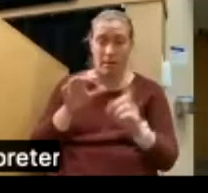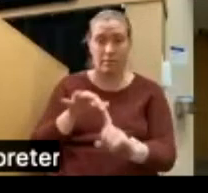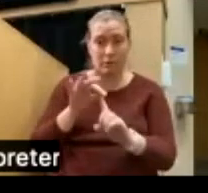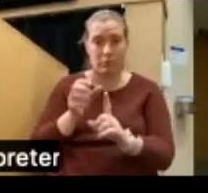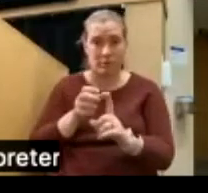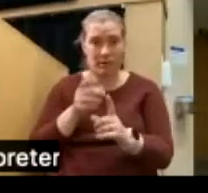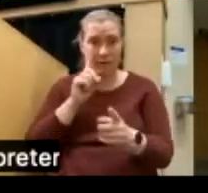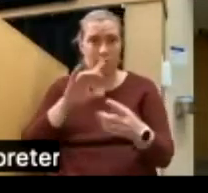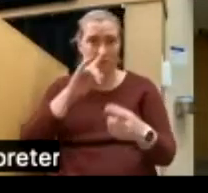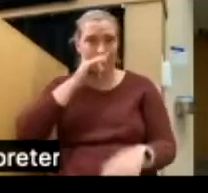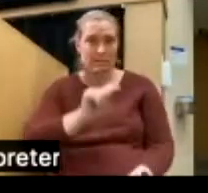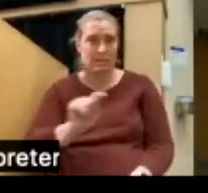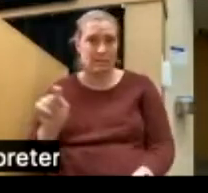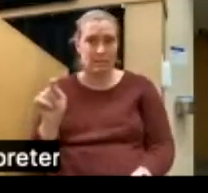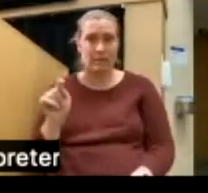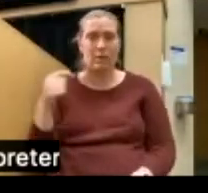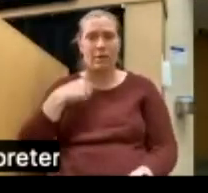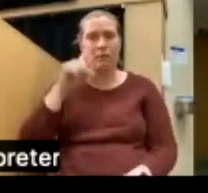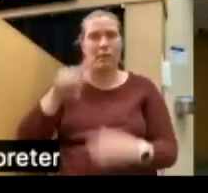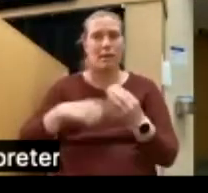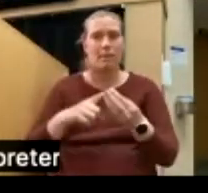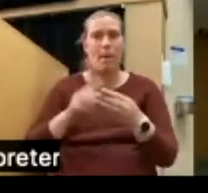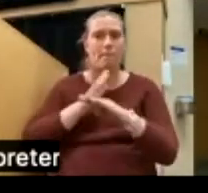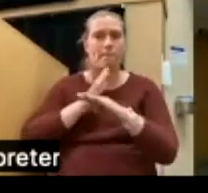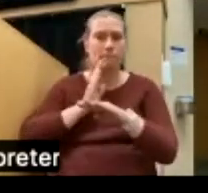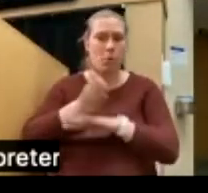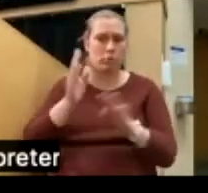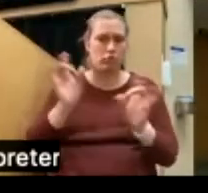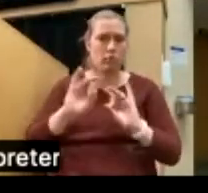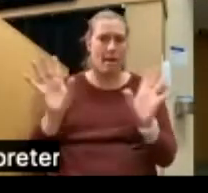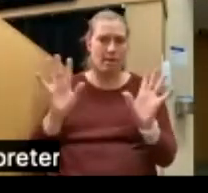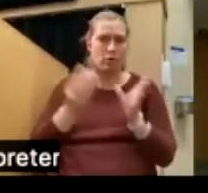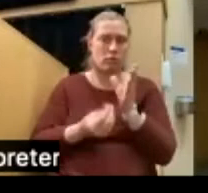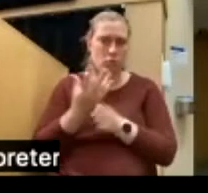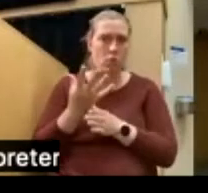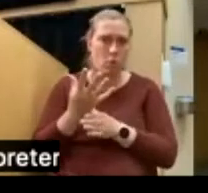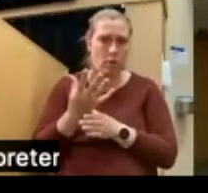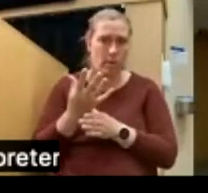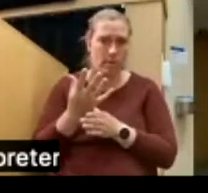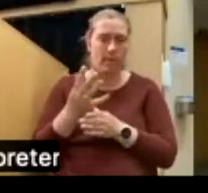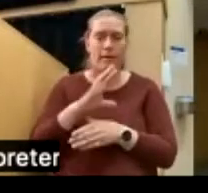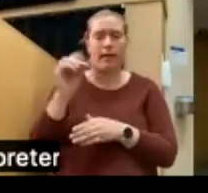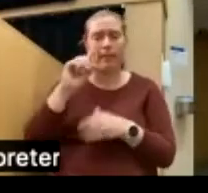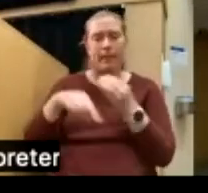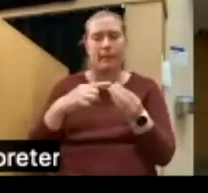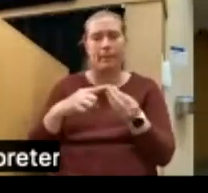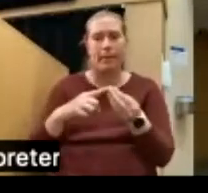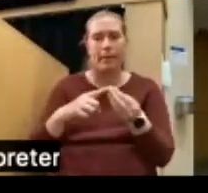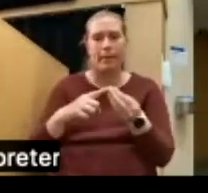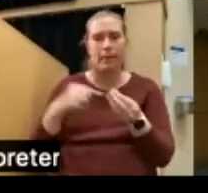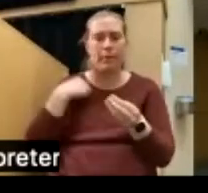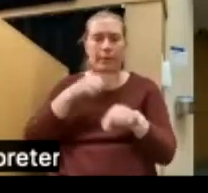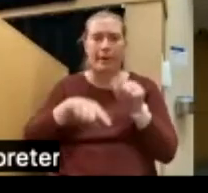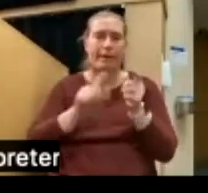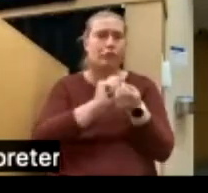have to start thinking about post-traumatic growth, which is the upside to thinking about trauma, and thinking about, you know, we can't